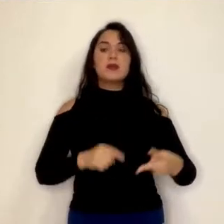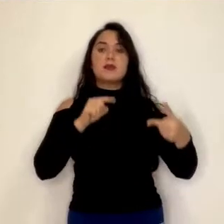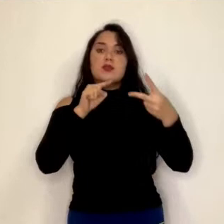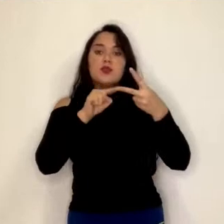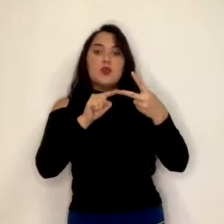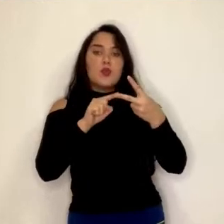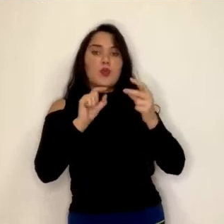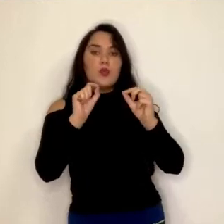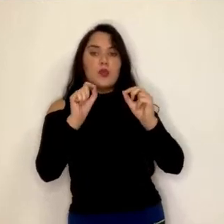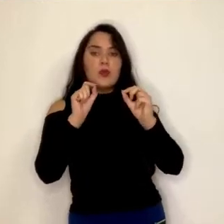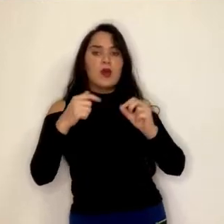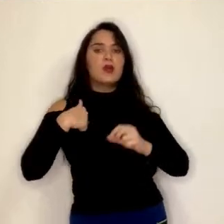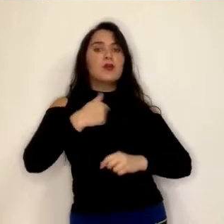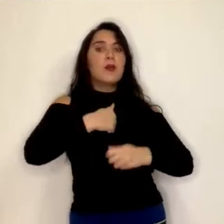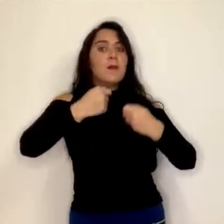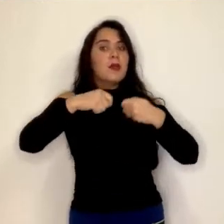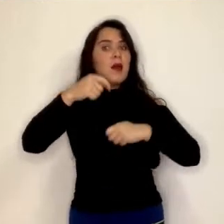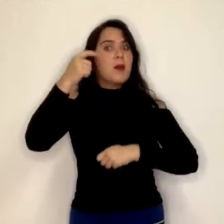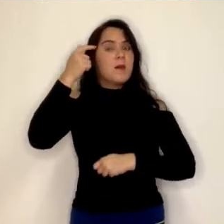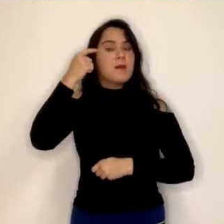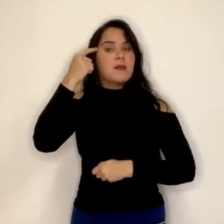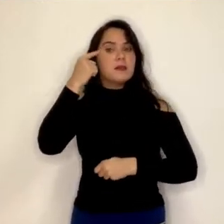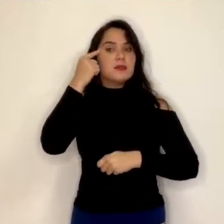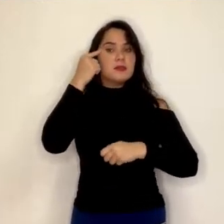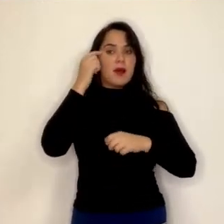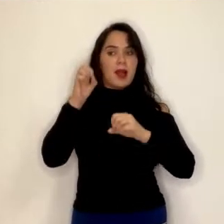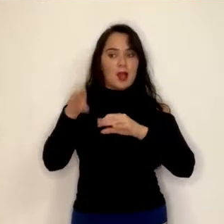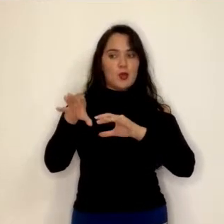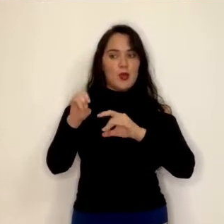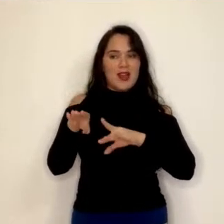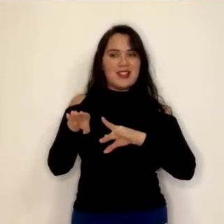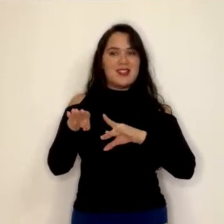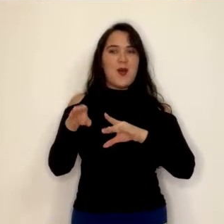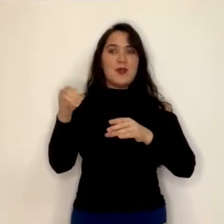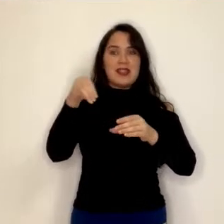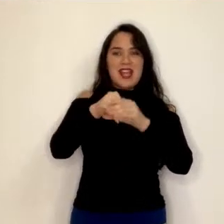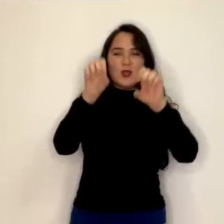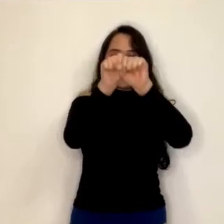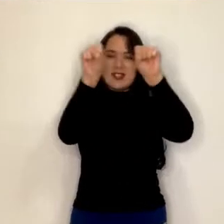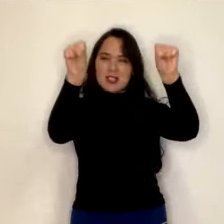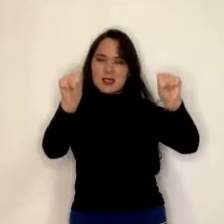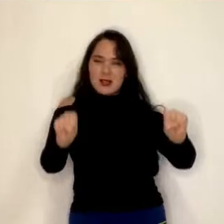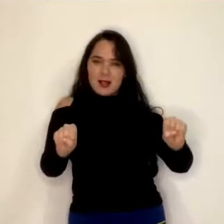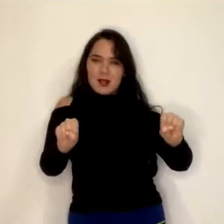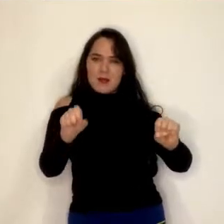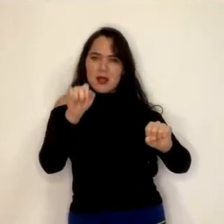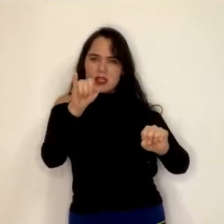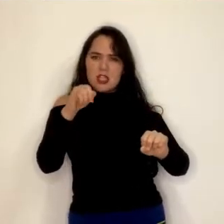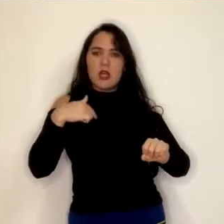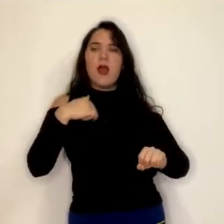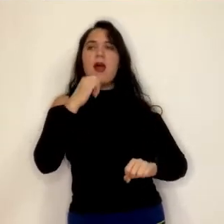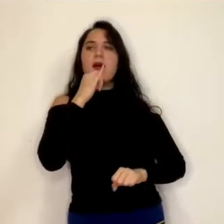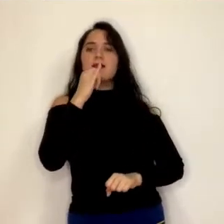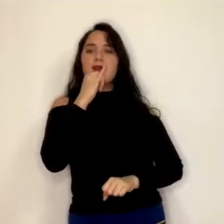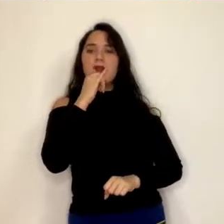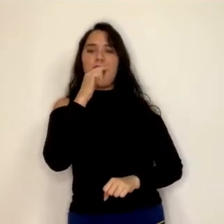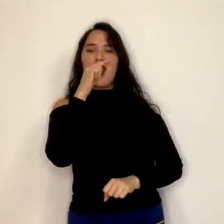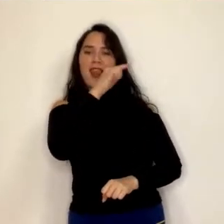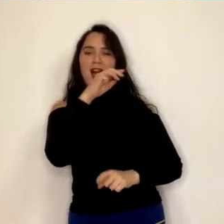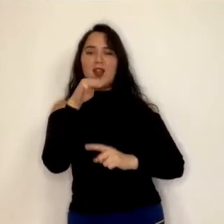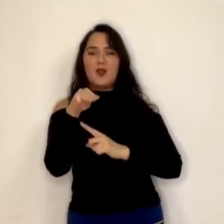And secondly, we need to think about education from a systemic perspective. We had